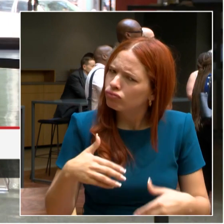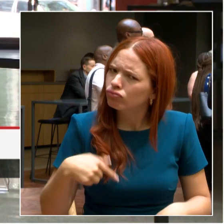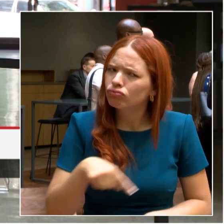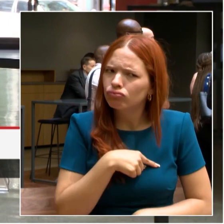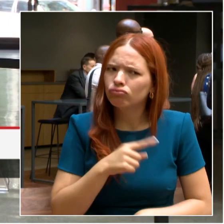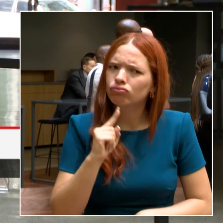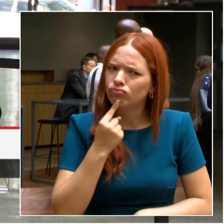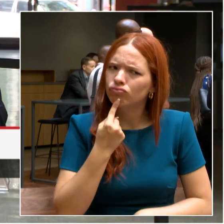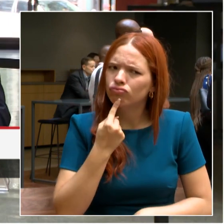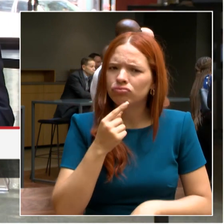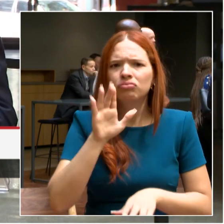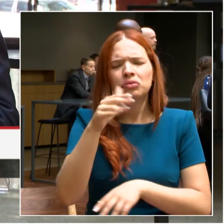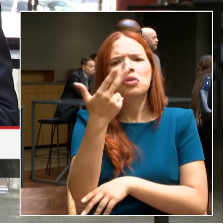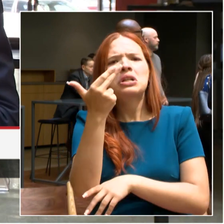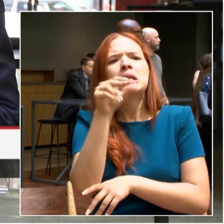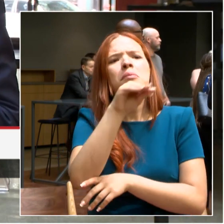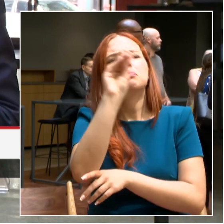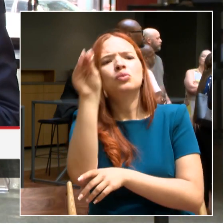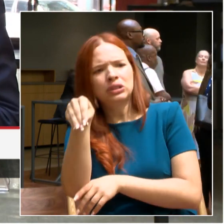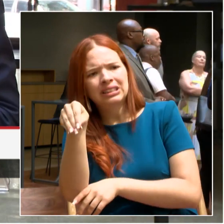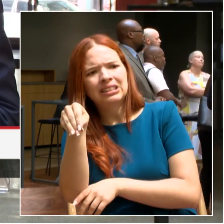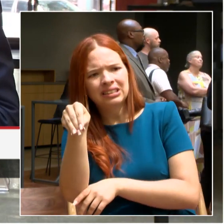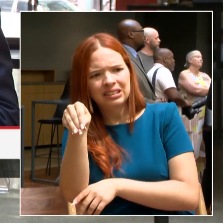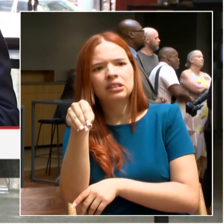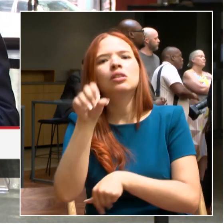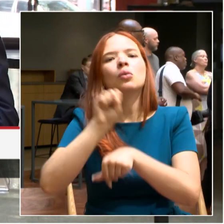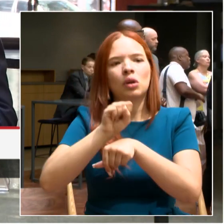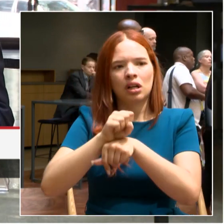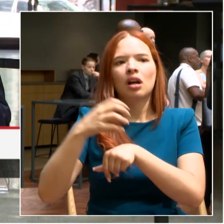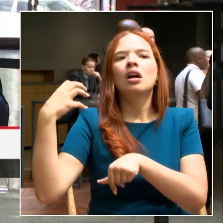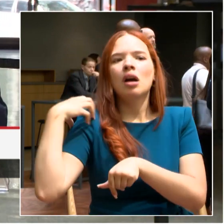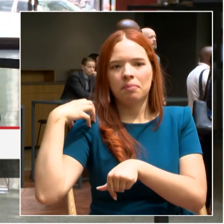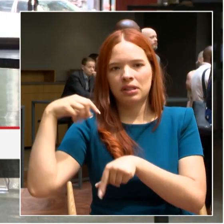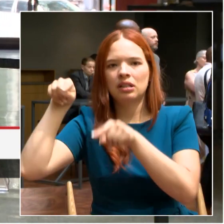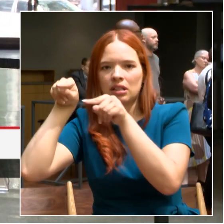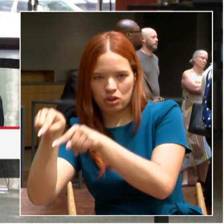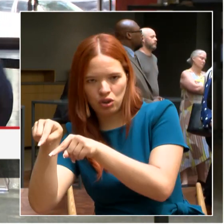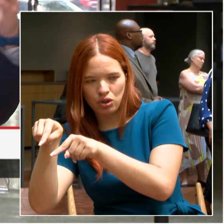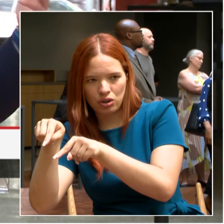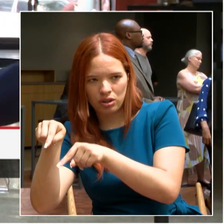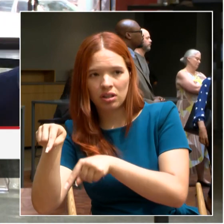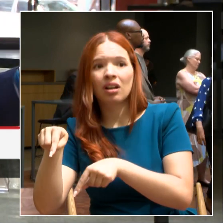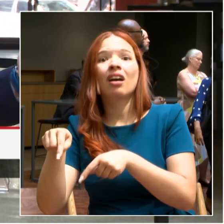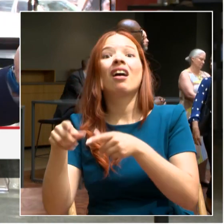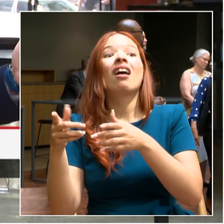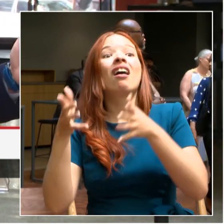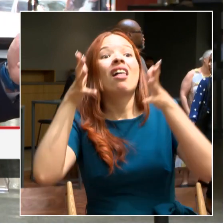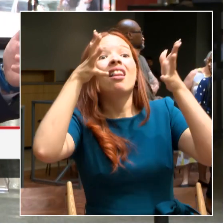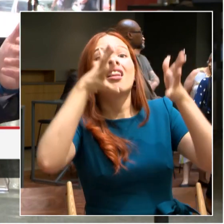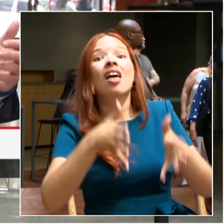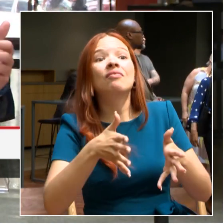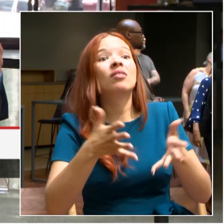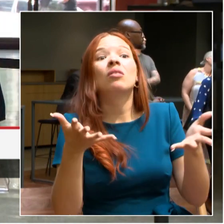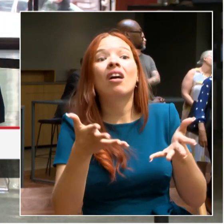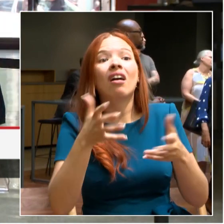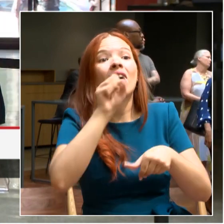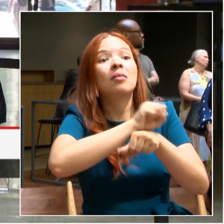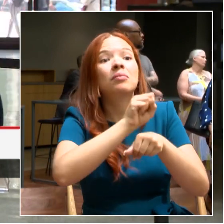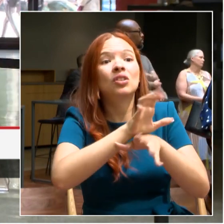Capital Region, about 6 to 7% of our workforce in the District of Columbia. So the things we do here are the things we have to do across the